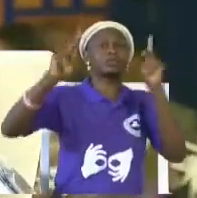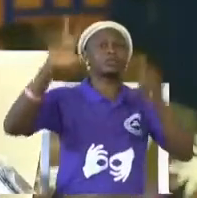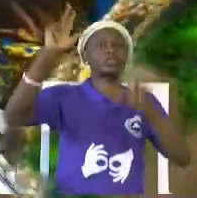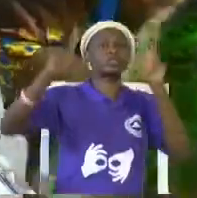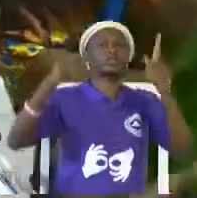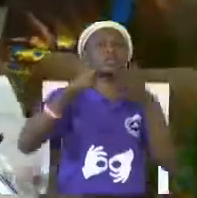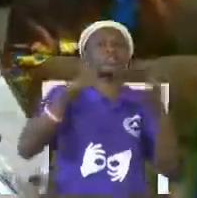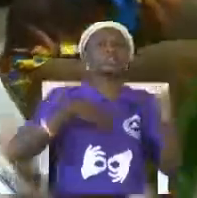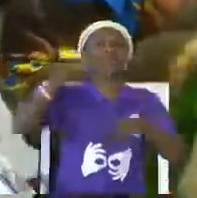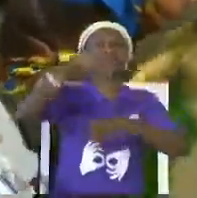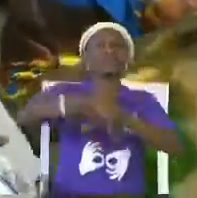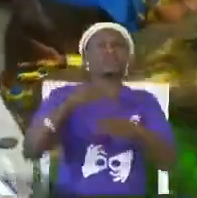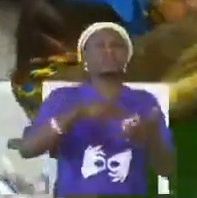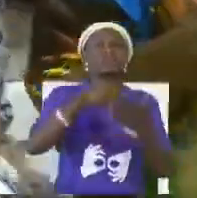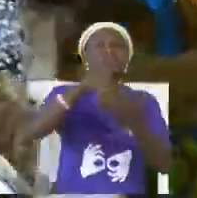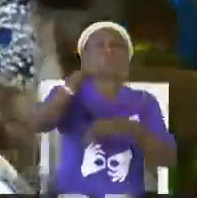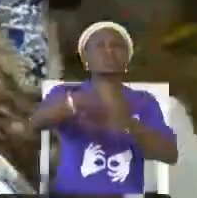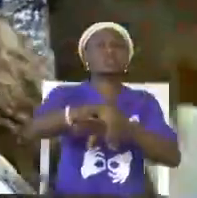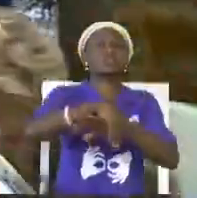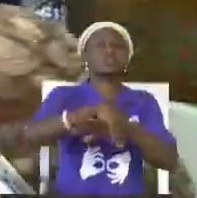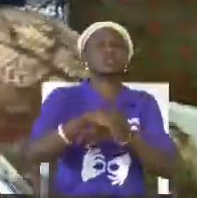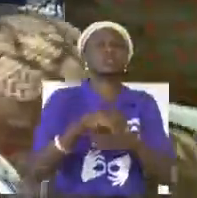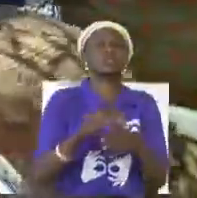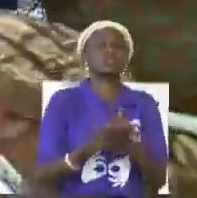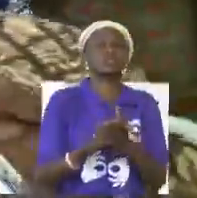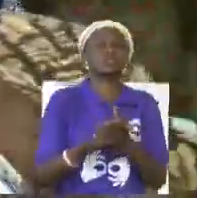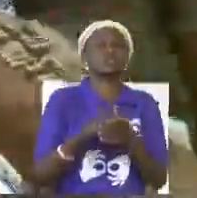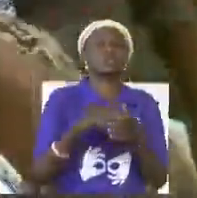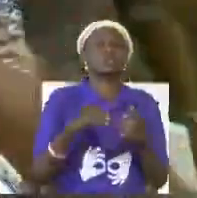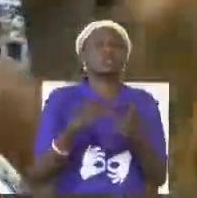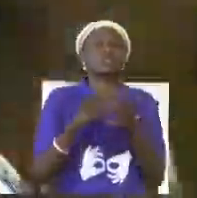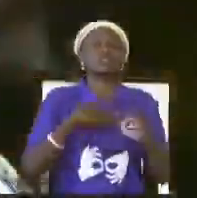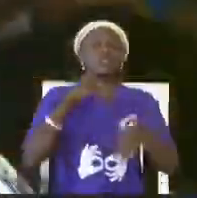Three people. It is my turn tonight.